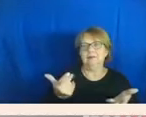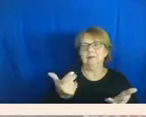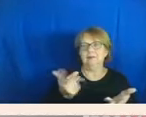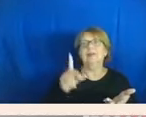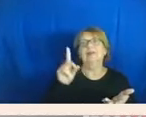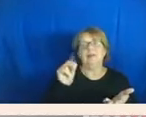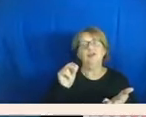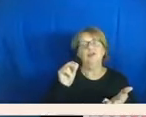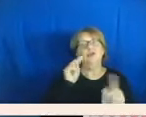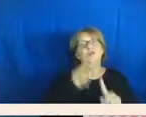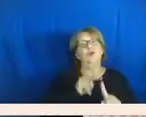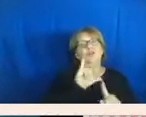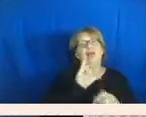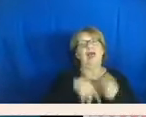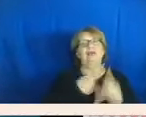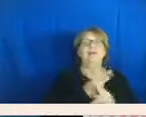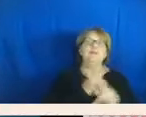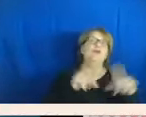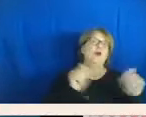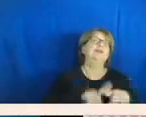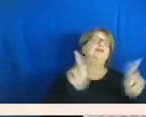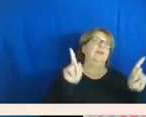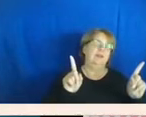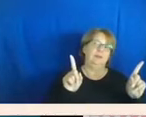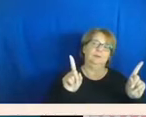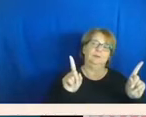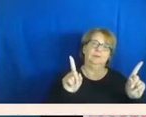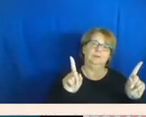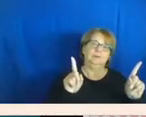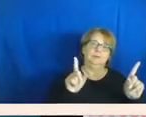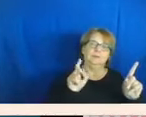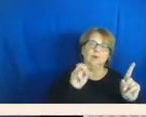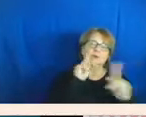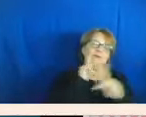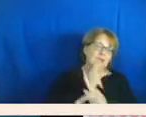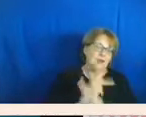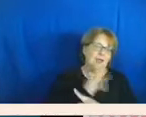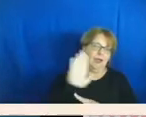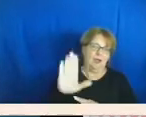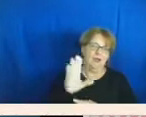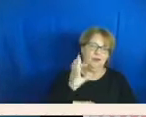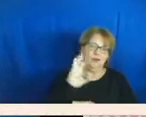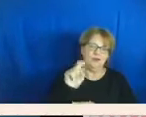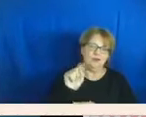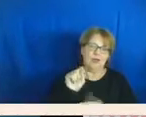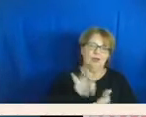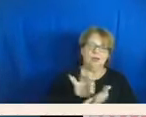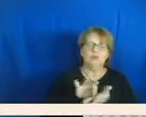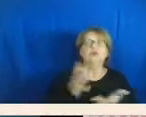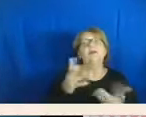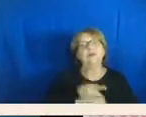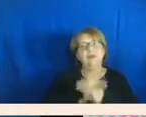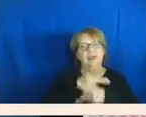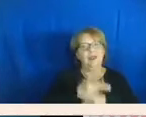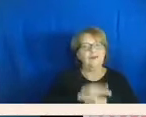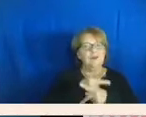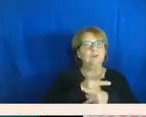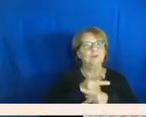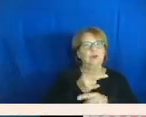cards differently when factoring your credit score. So, be careful, get the credit that you